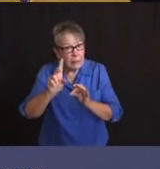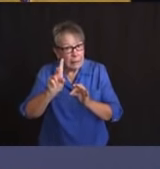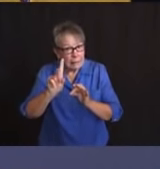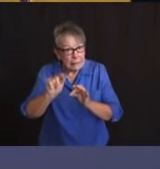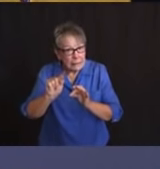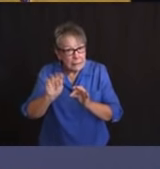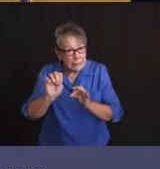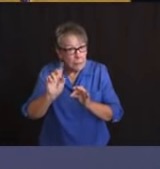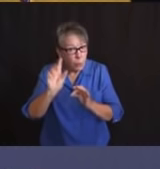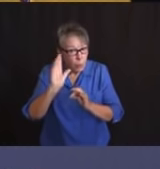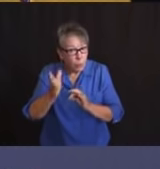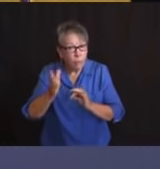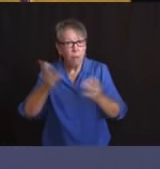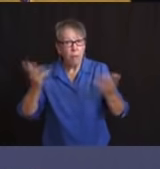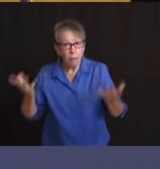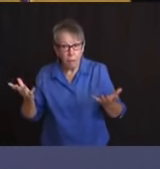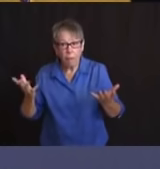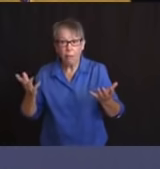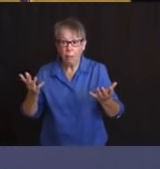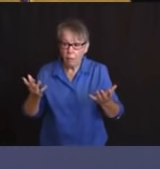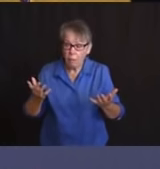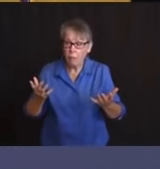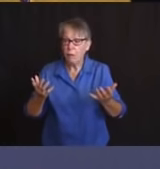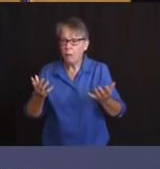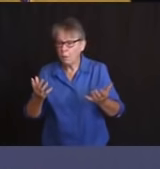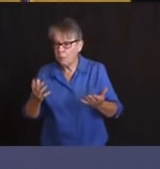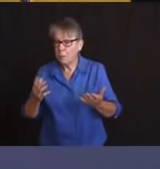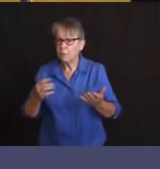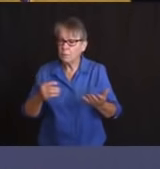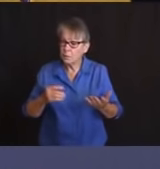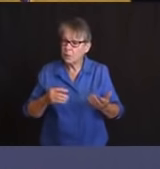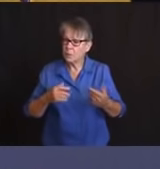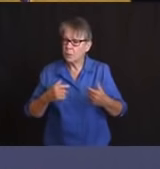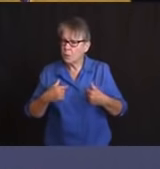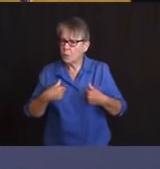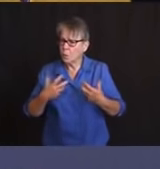mental health program. Yeah, so